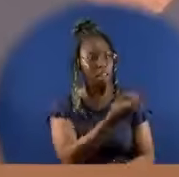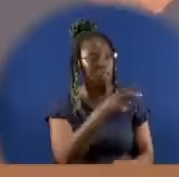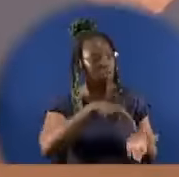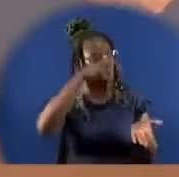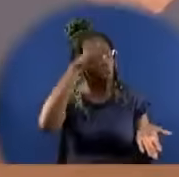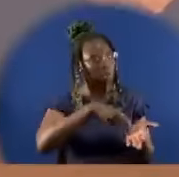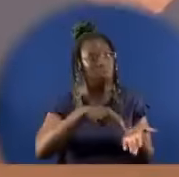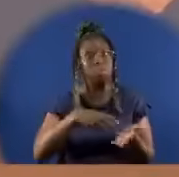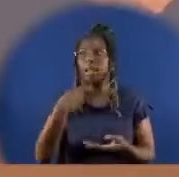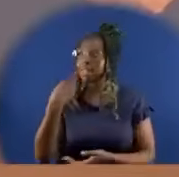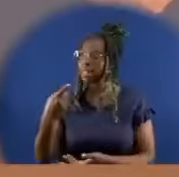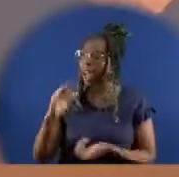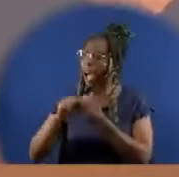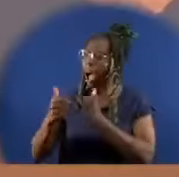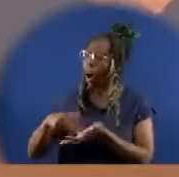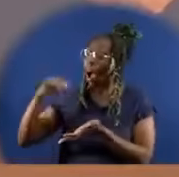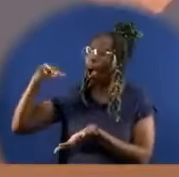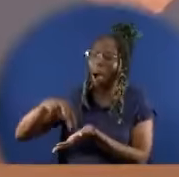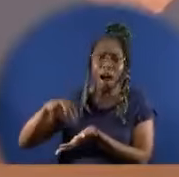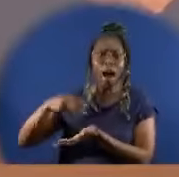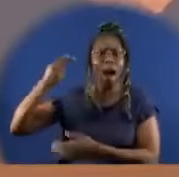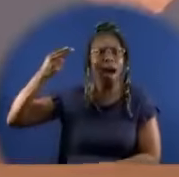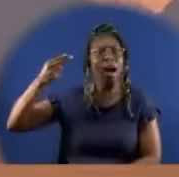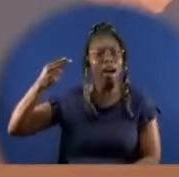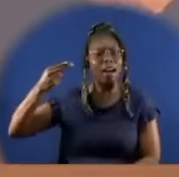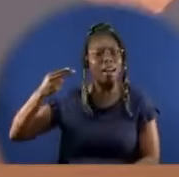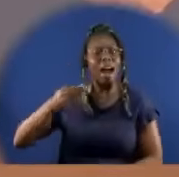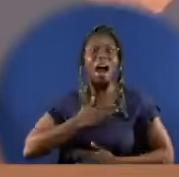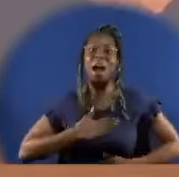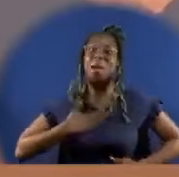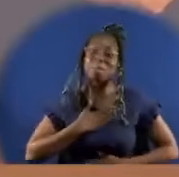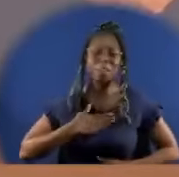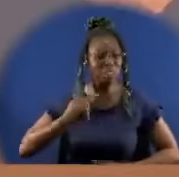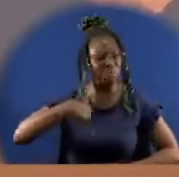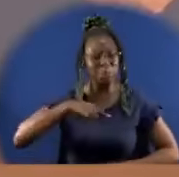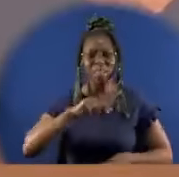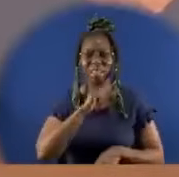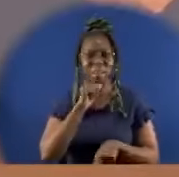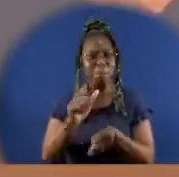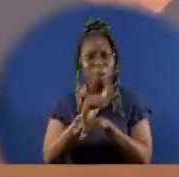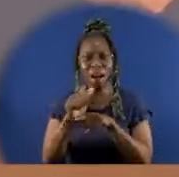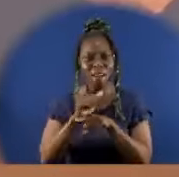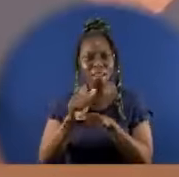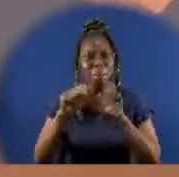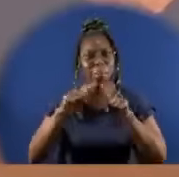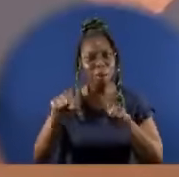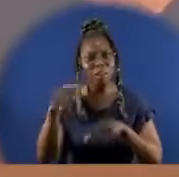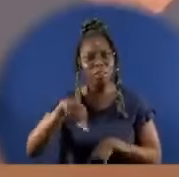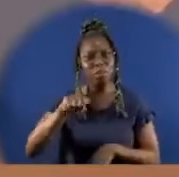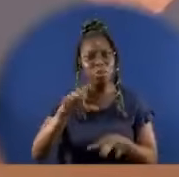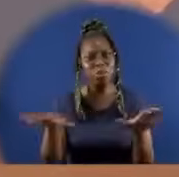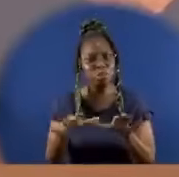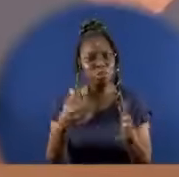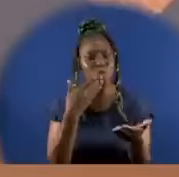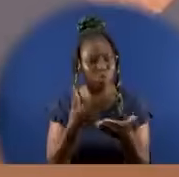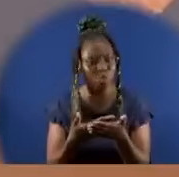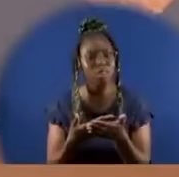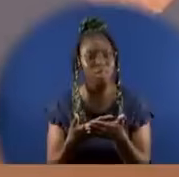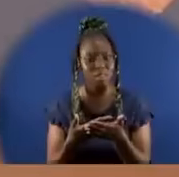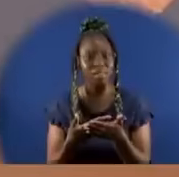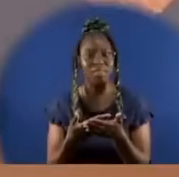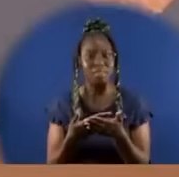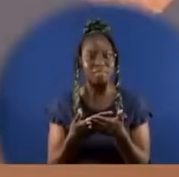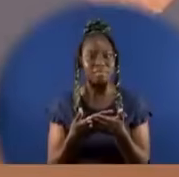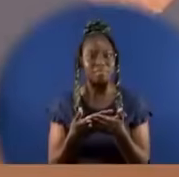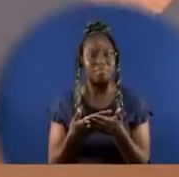say, thank you so much. I appreciate y'all. We didn't even practice that, and y'all did it so well. They say, how high? I'm